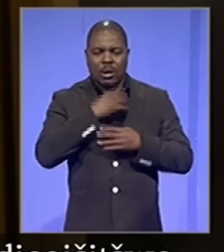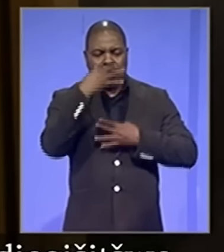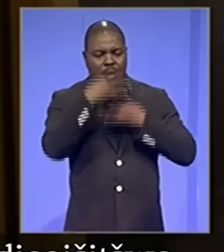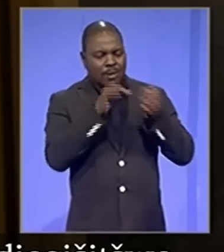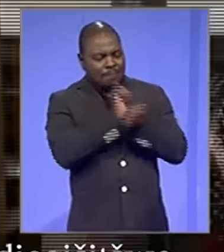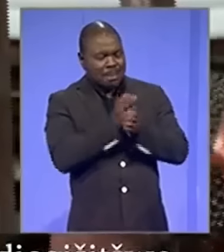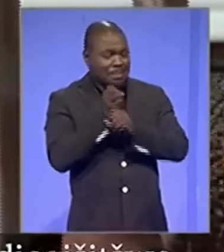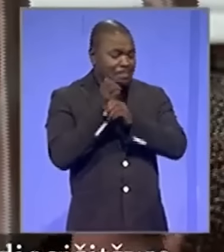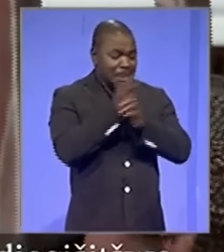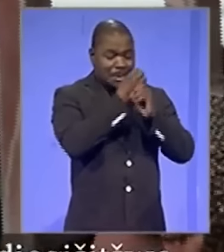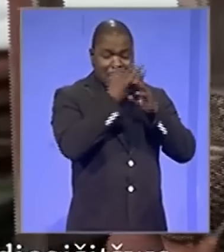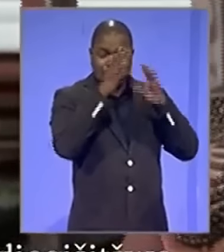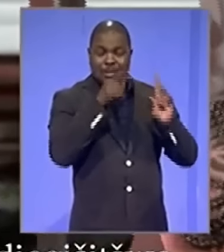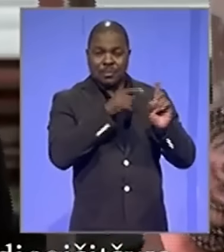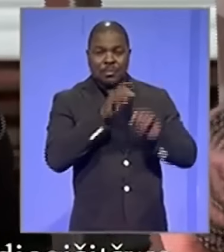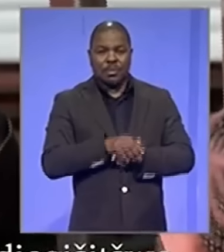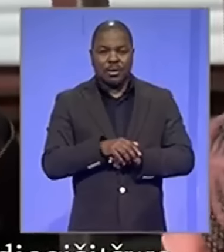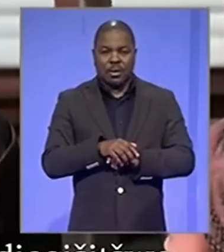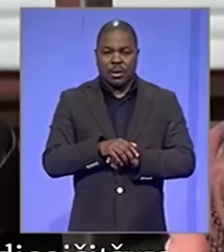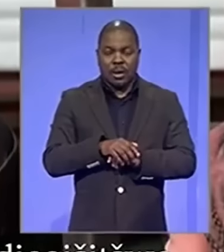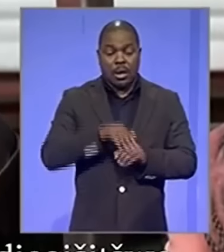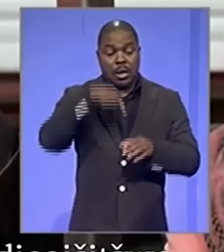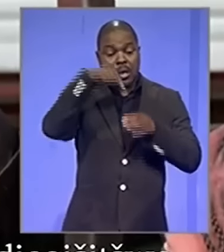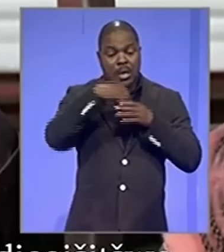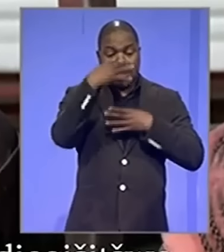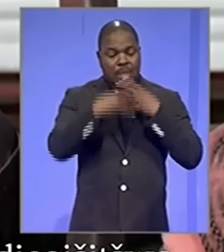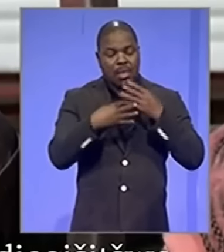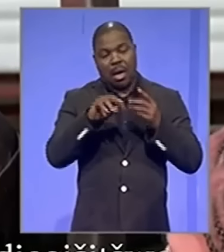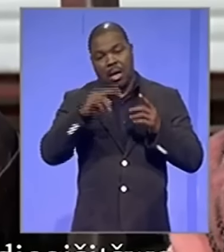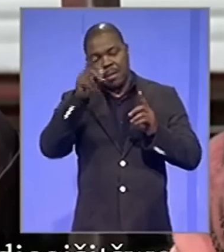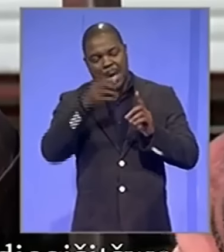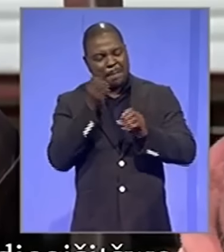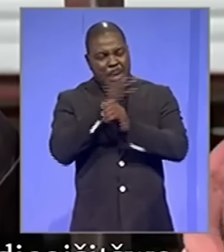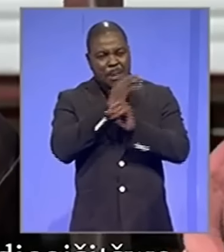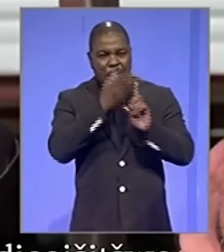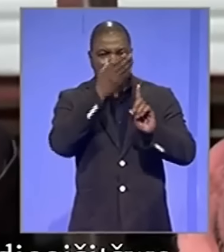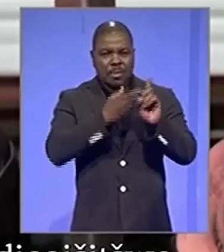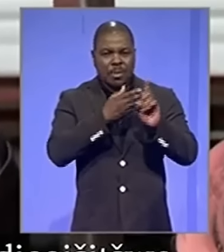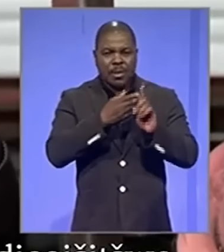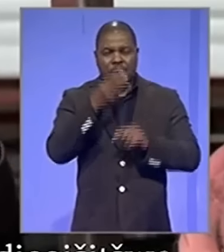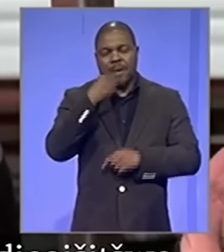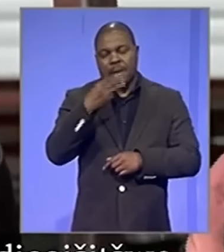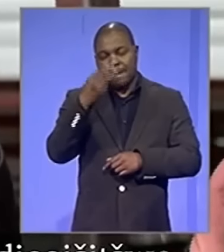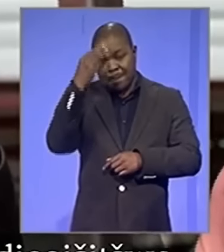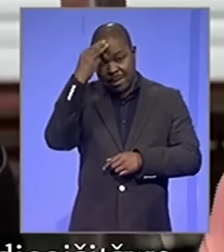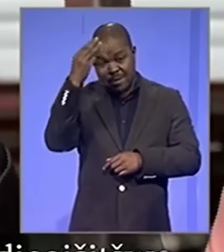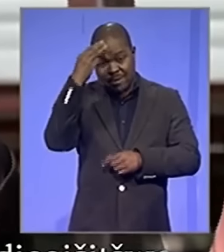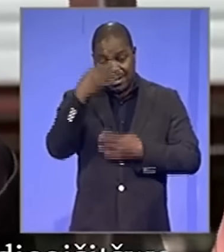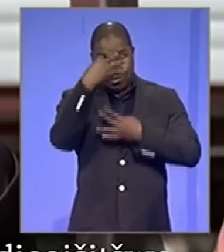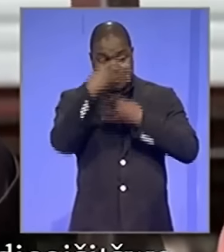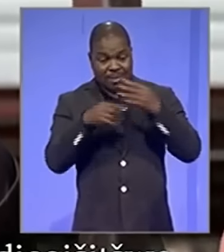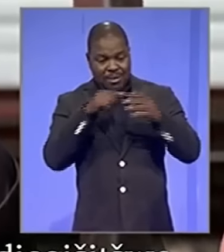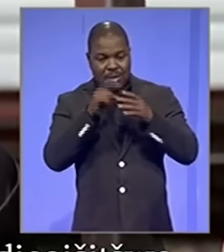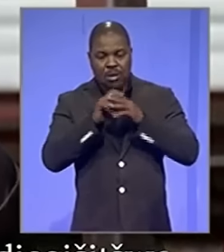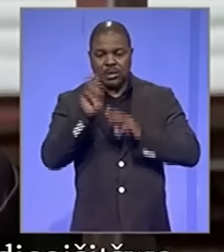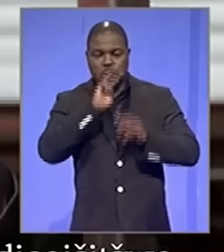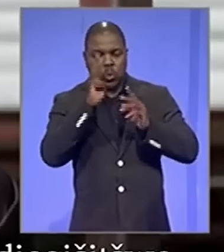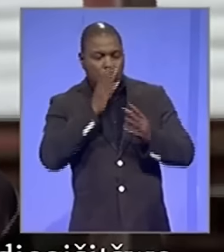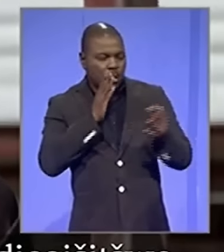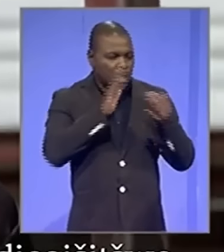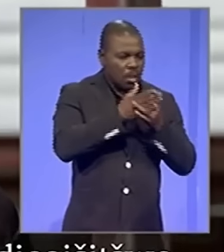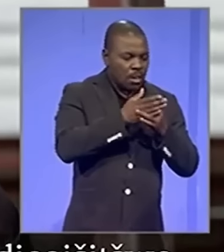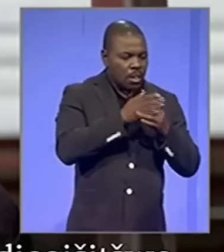ba bangwe. My client was assaulted by one of the inmates. The guards in the Mafikeng Female Detention Center intervened. They opened the cell. They